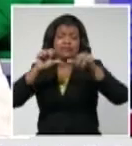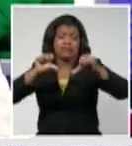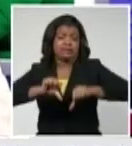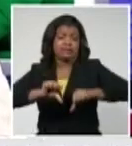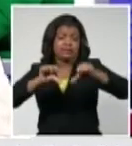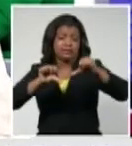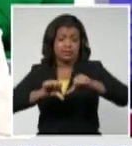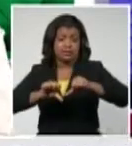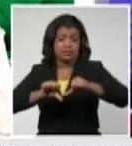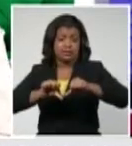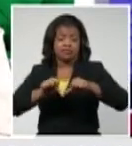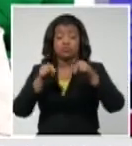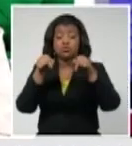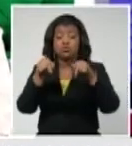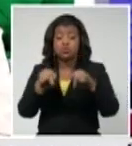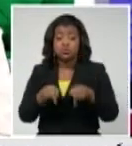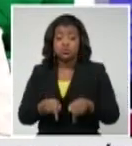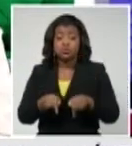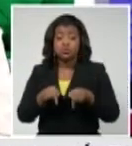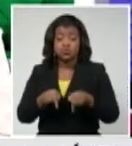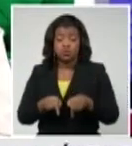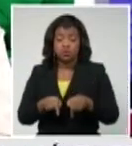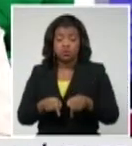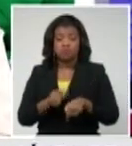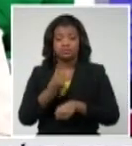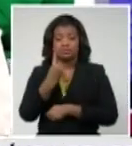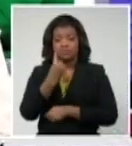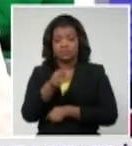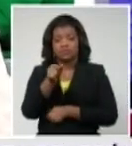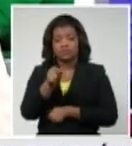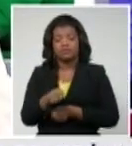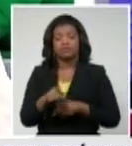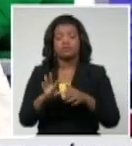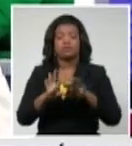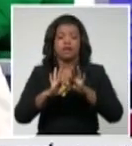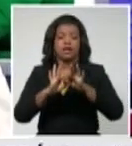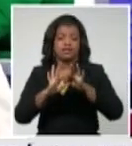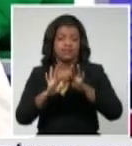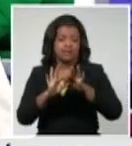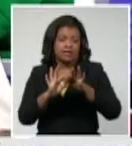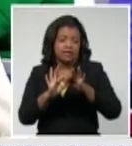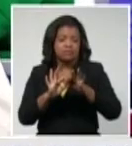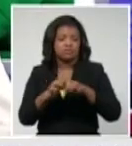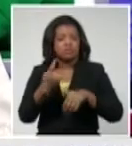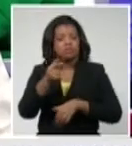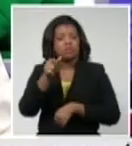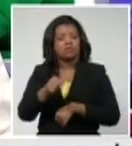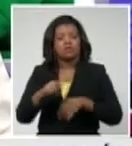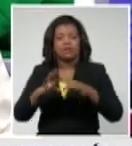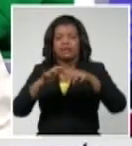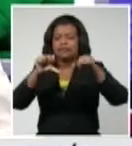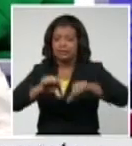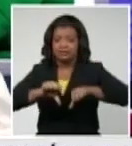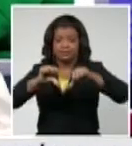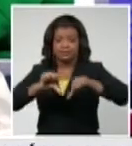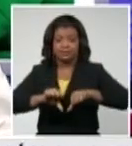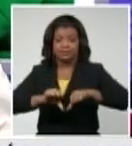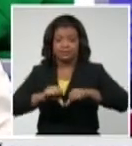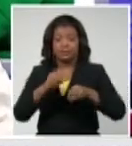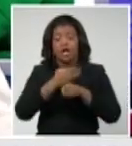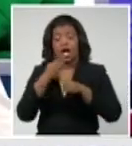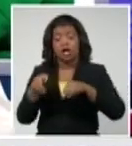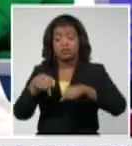as critical. Meanwhile, Cuba's confirmed case rate per 100,000 inhabitants over the last 15